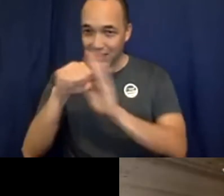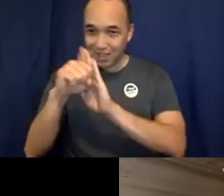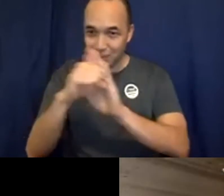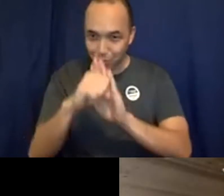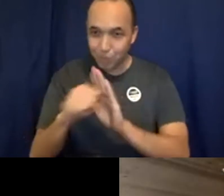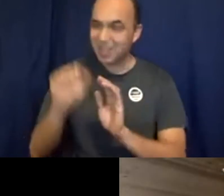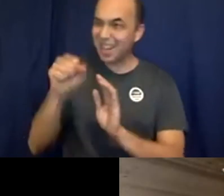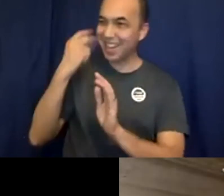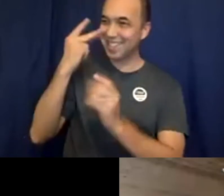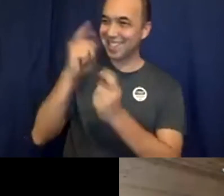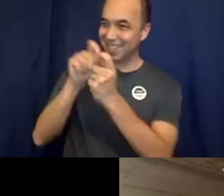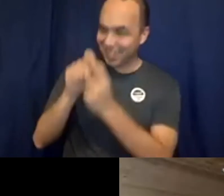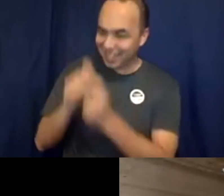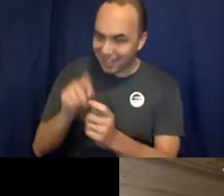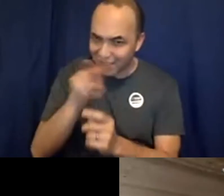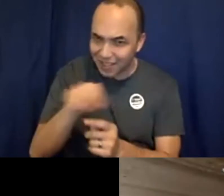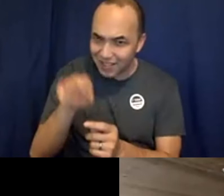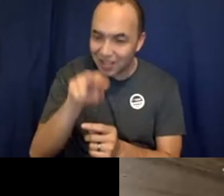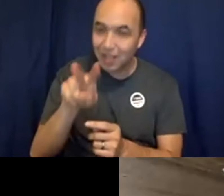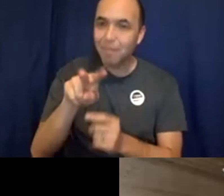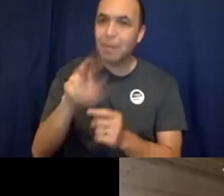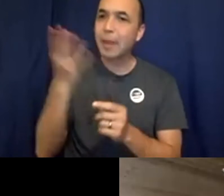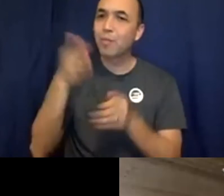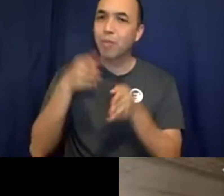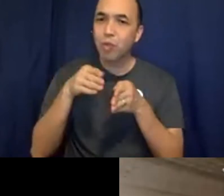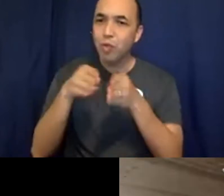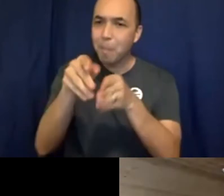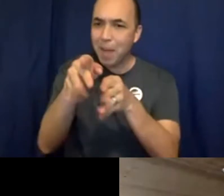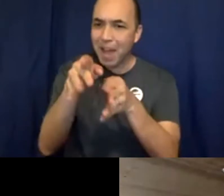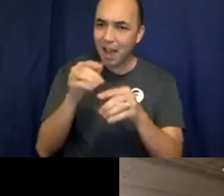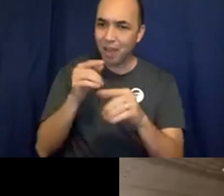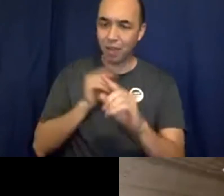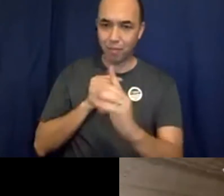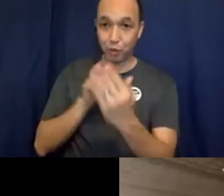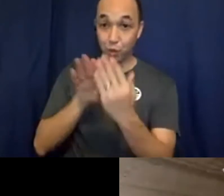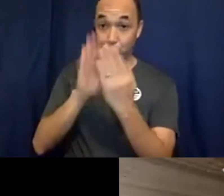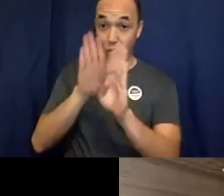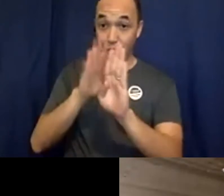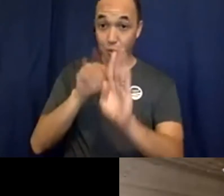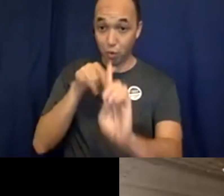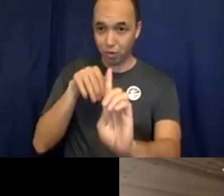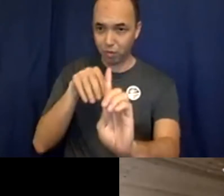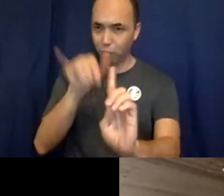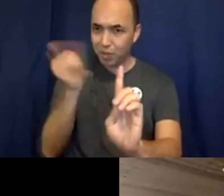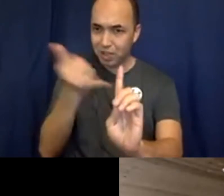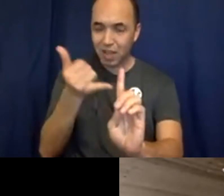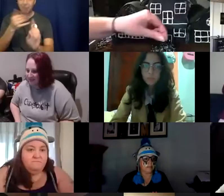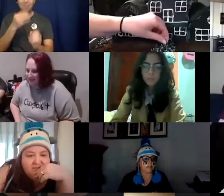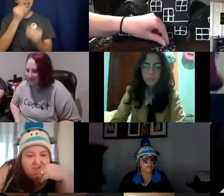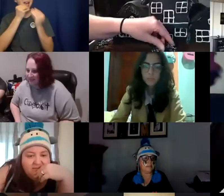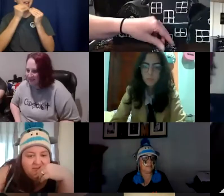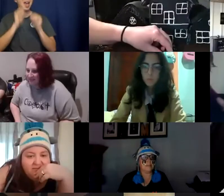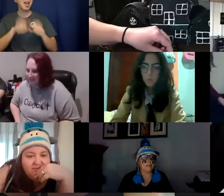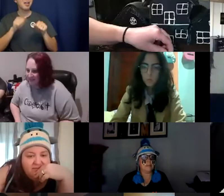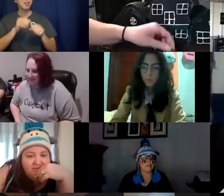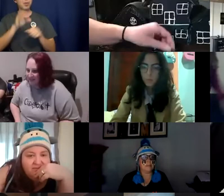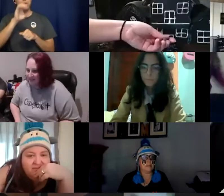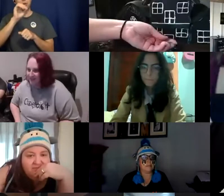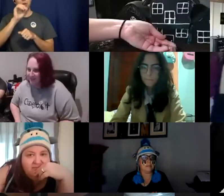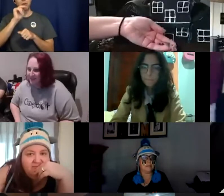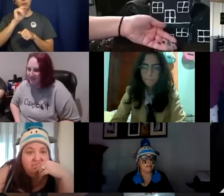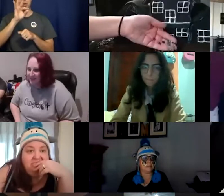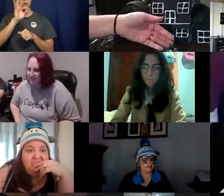So this was definitely a plus for the weekend. Wow. I love that you're putting a positive spin on thinking